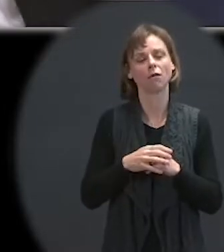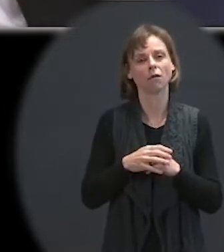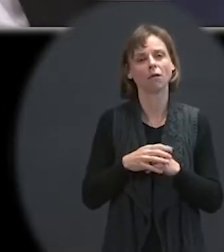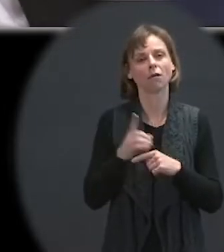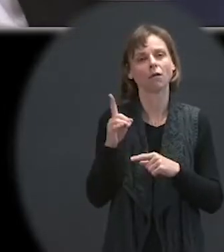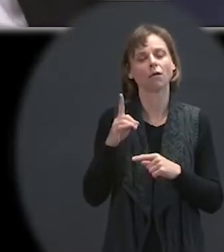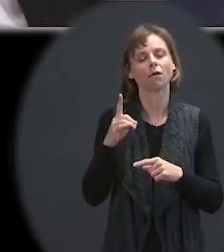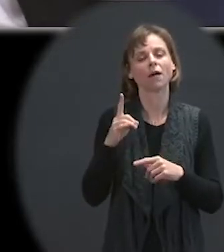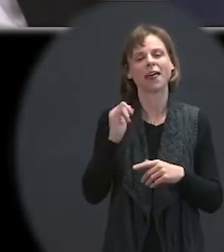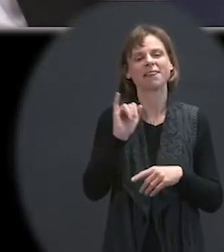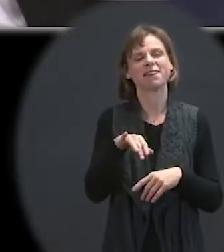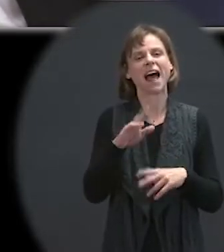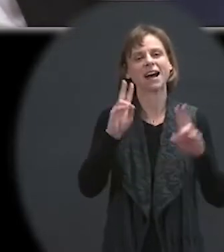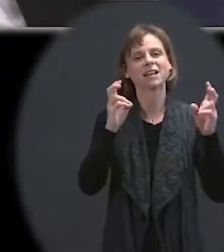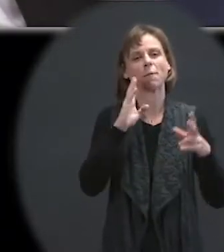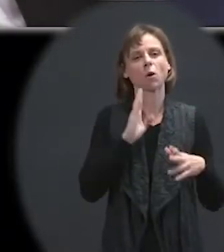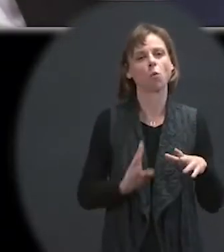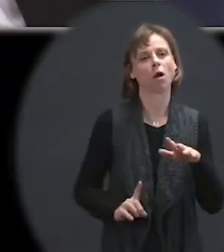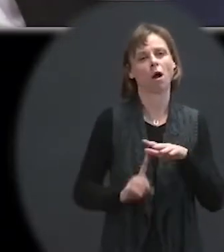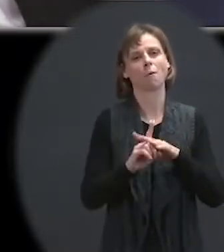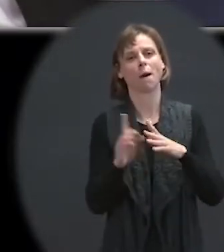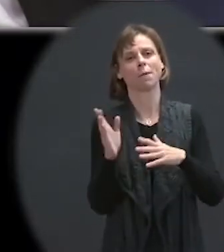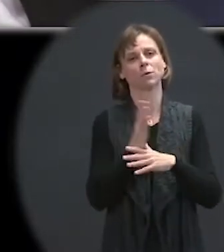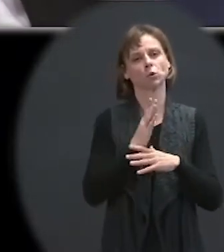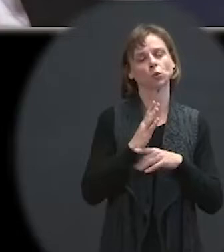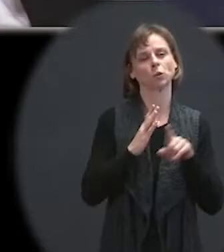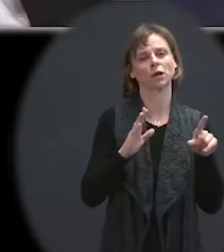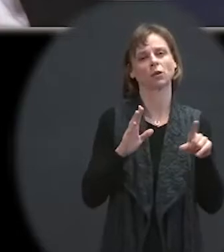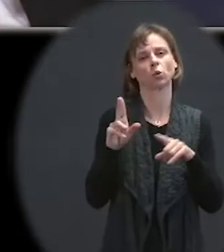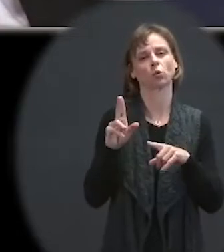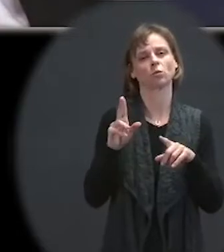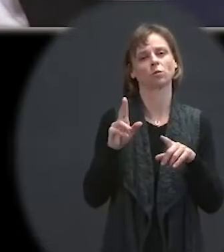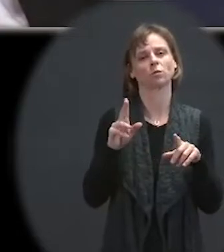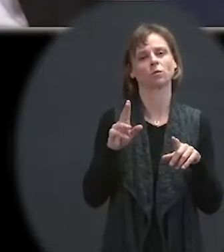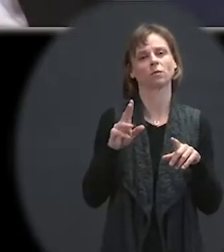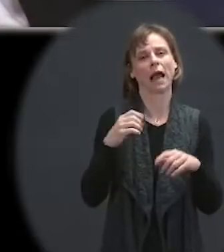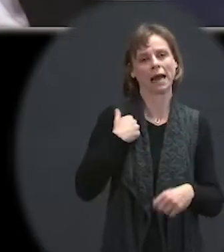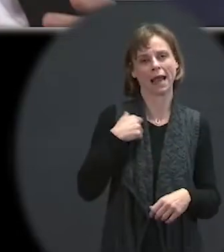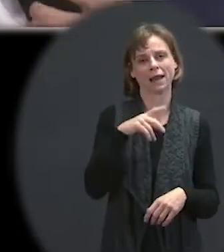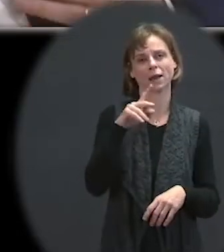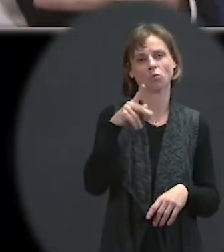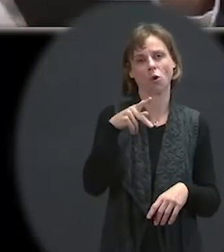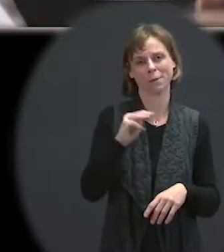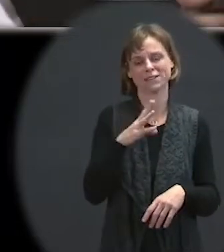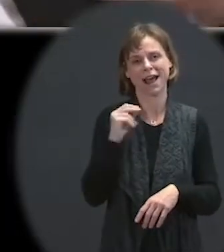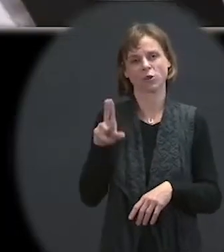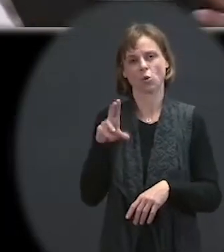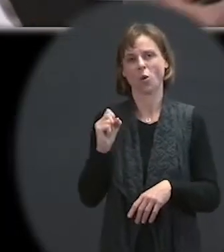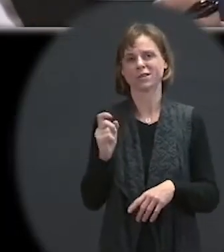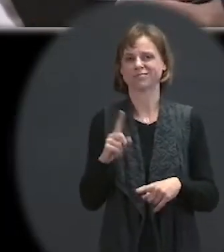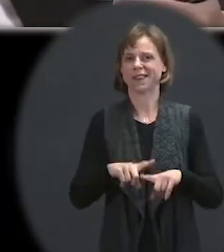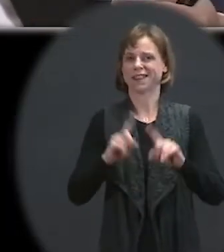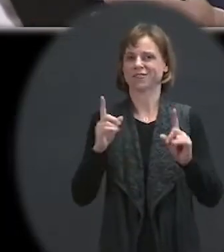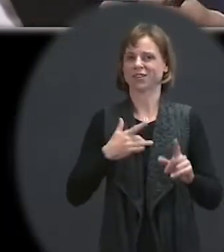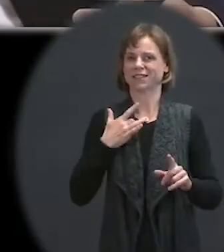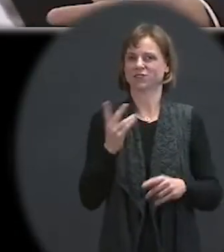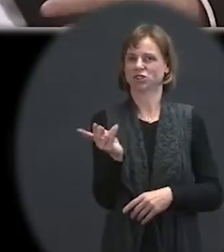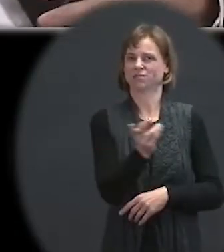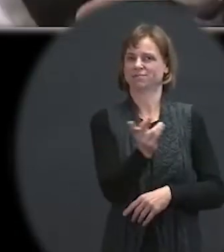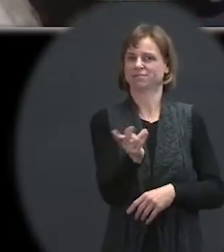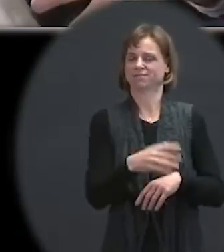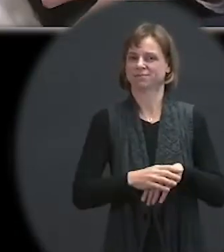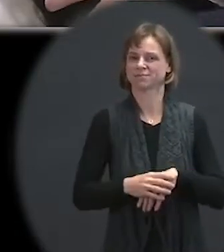Minister feels differently about this than the President does. Administration officials said that this decision, which was a day one decision,